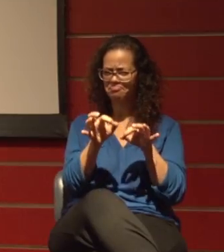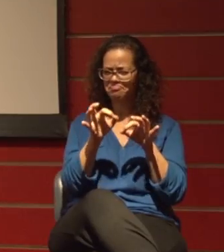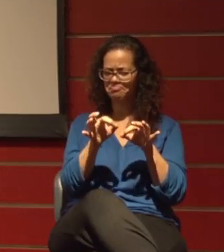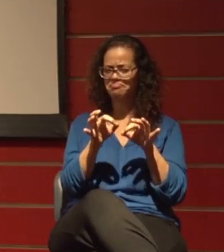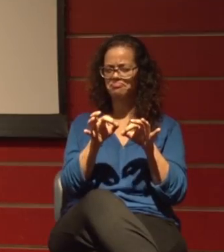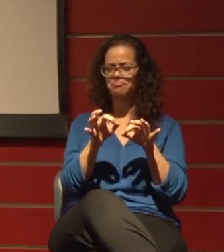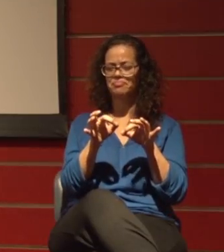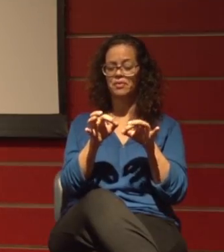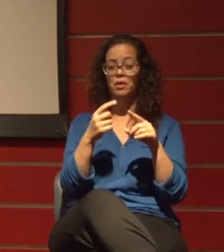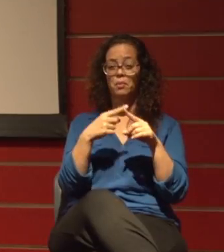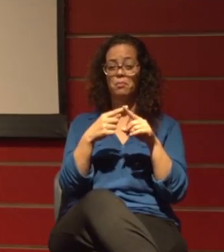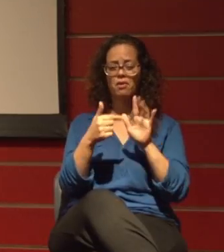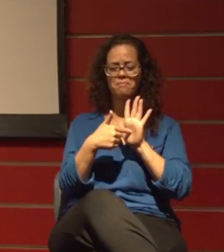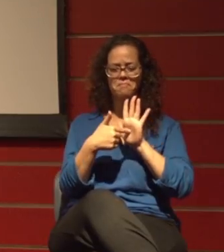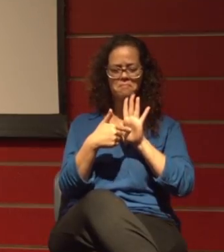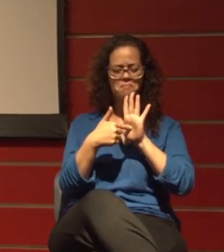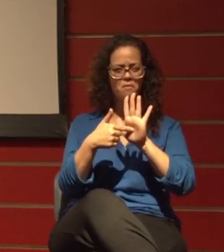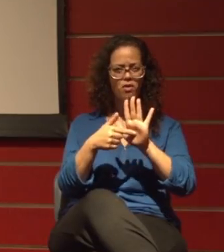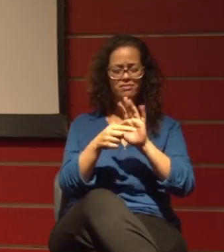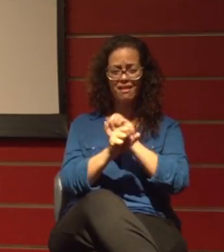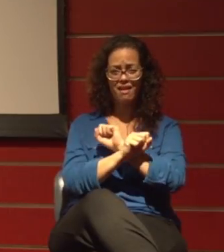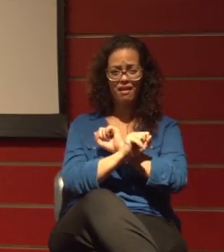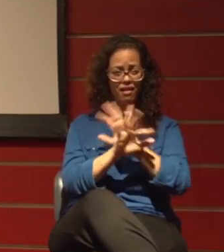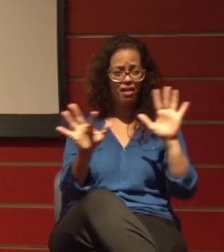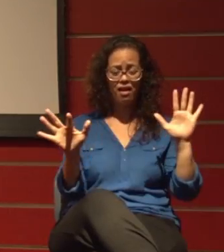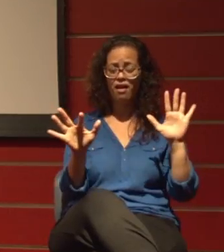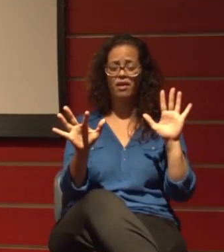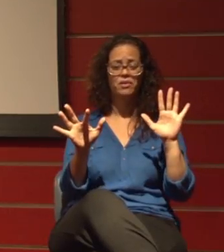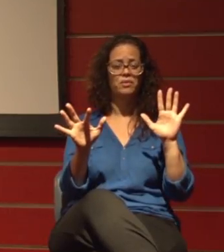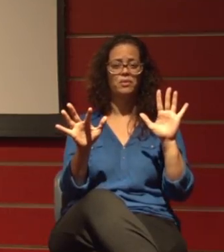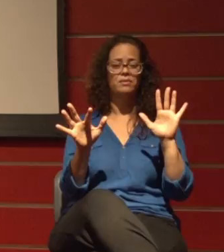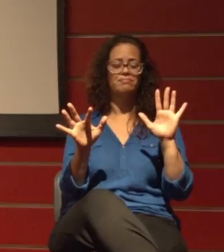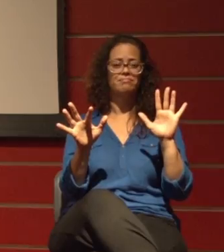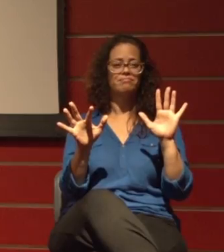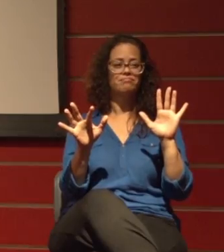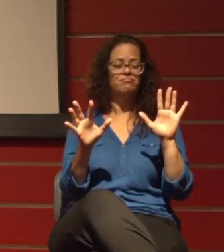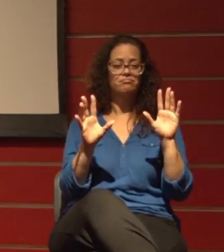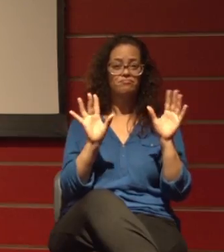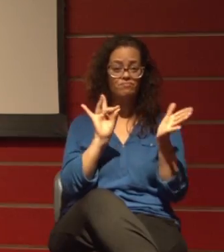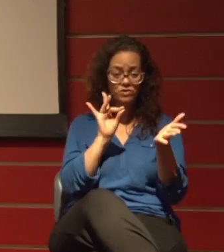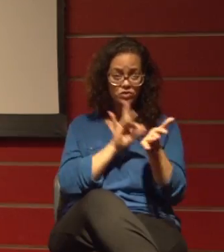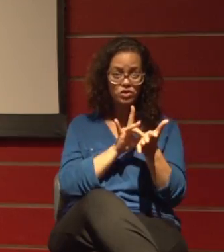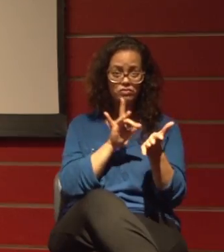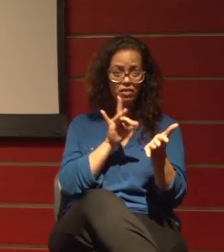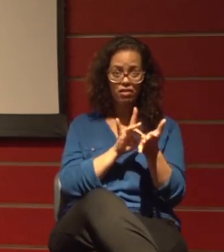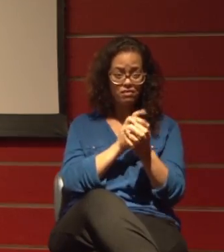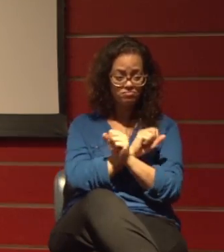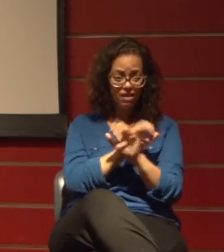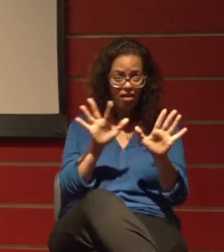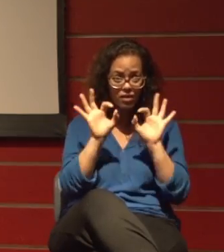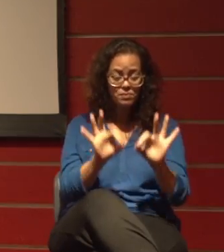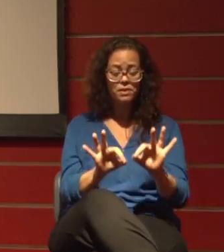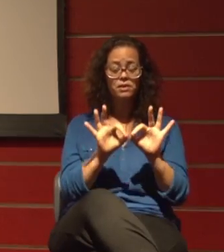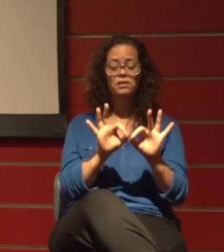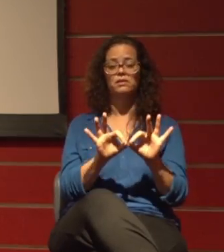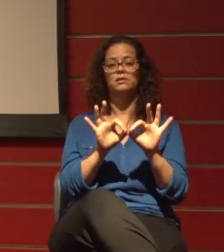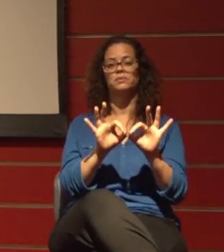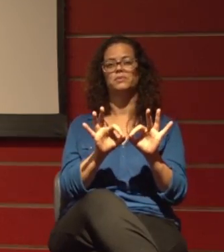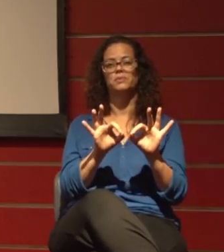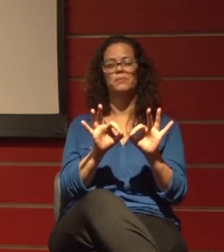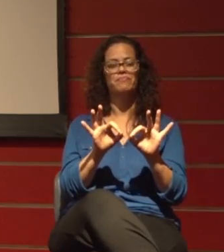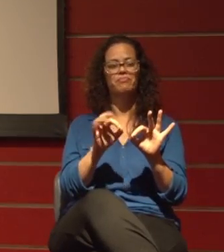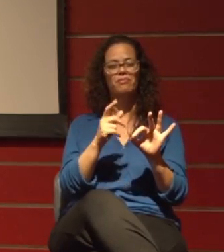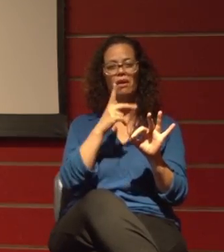ao desnudar né ao mostrar com com tanta honestidade com tanta clareza né essa